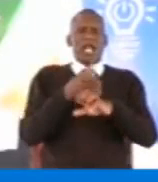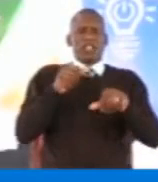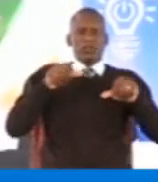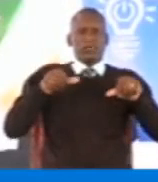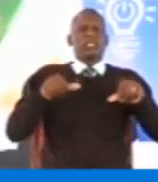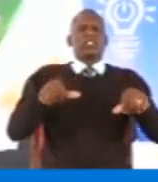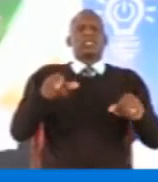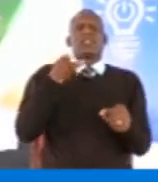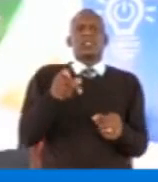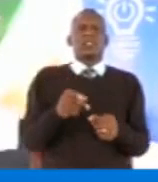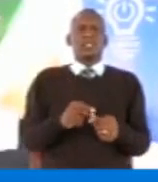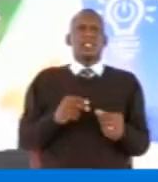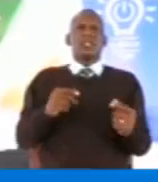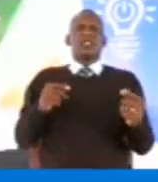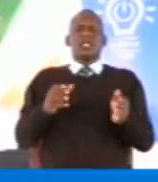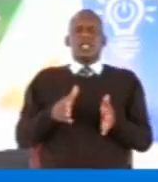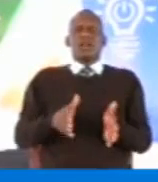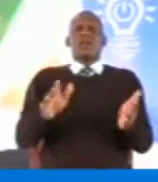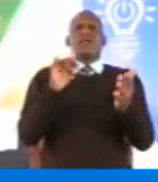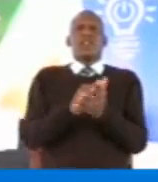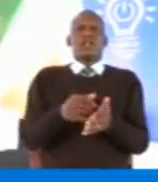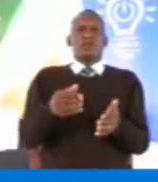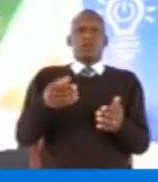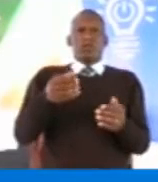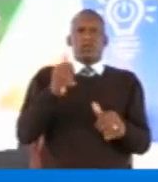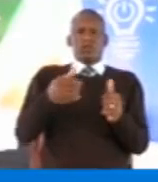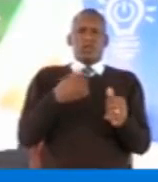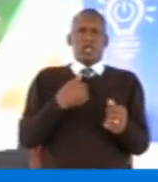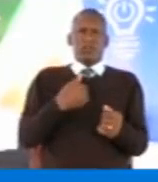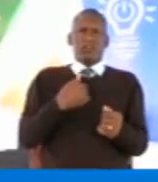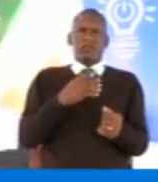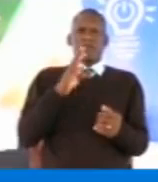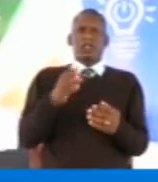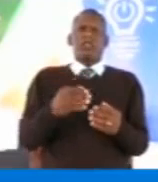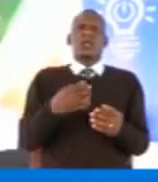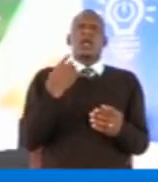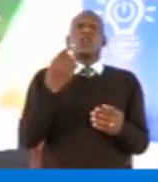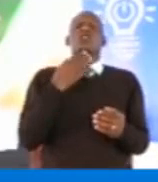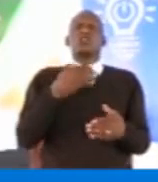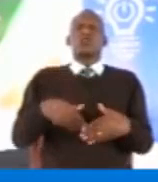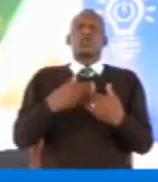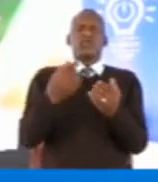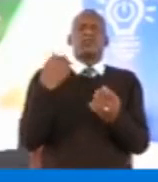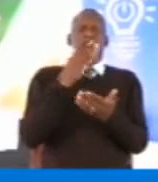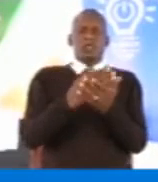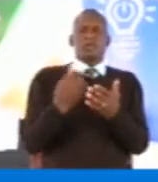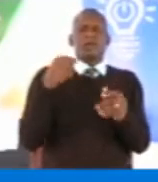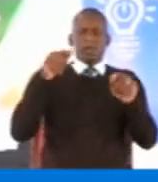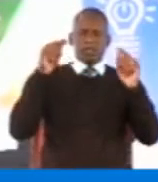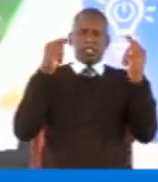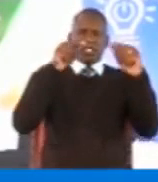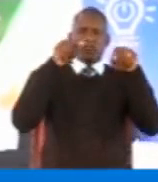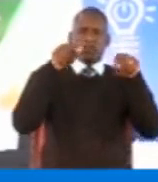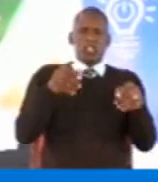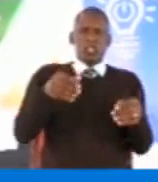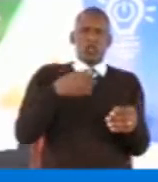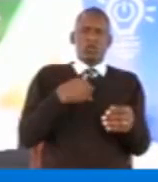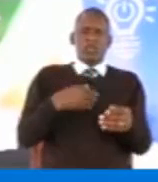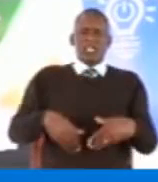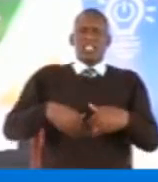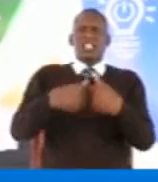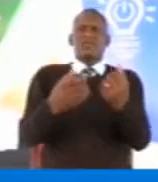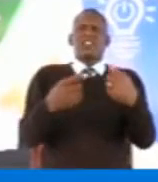sustain it to the extent we have been. Now, let me just give some figures. To date, we have